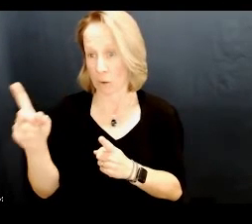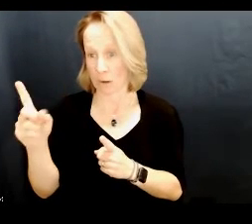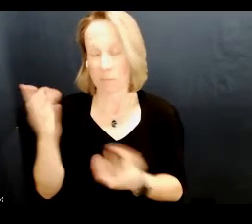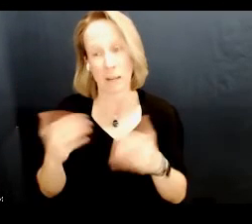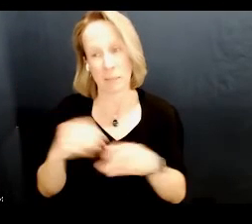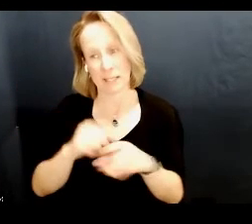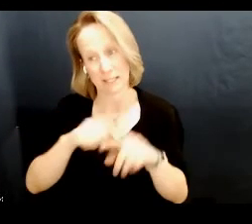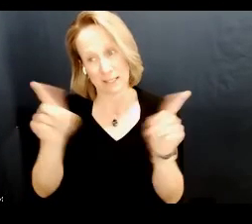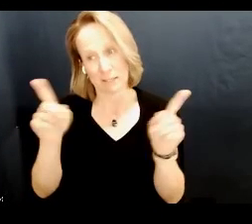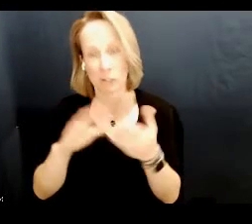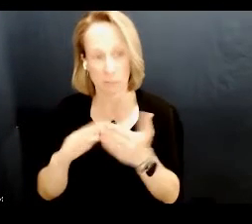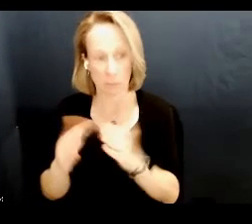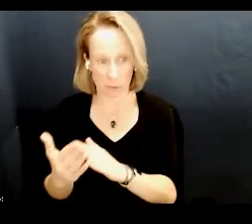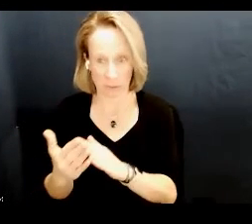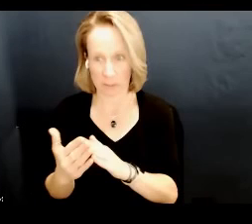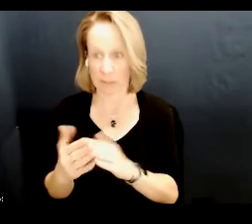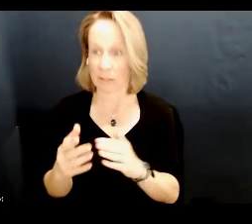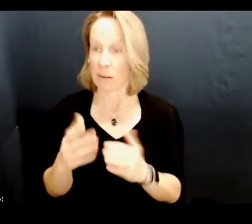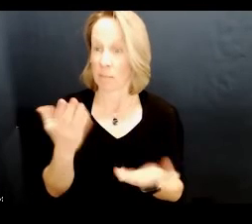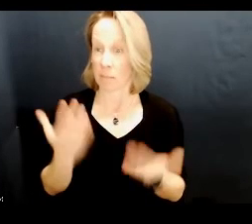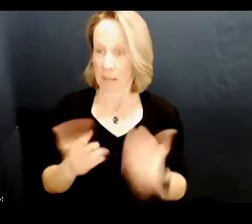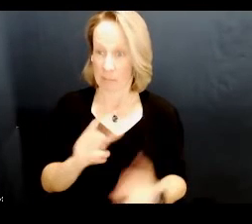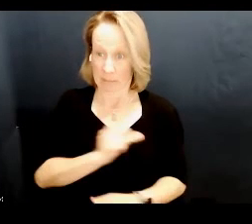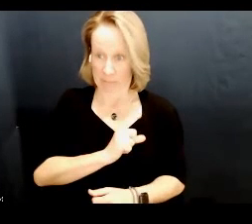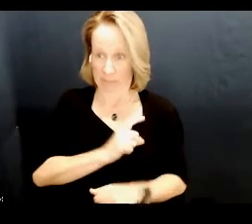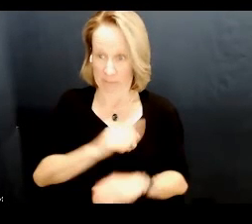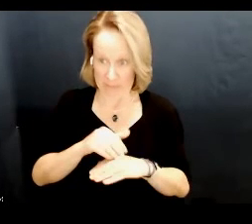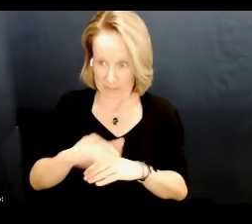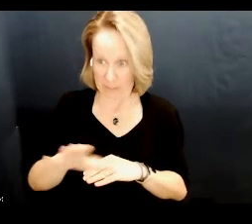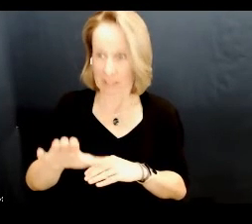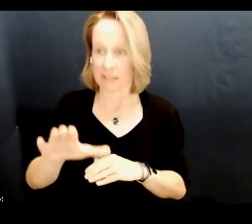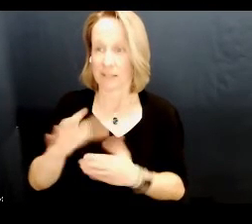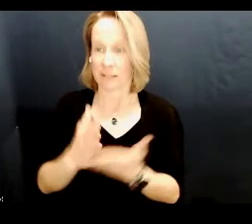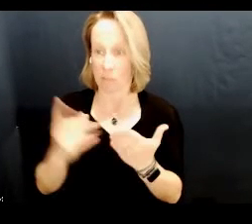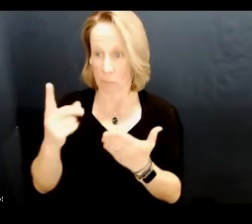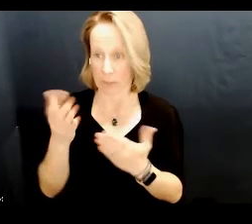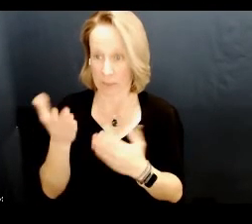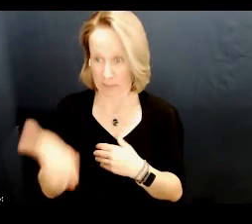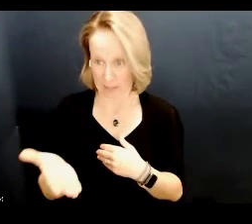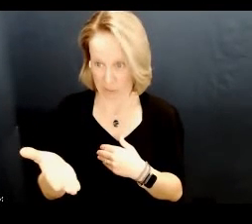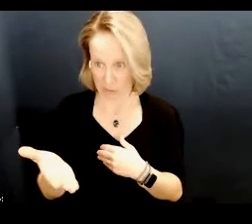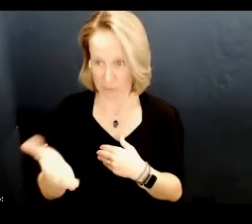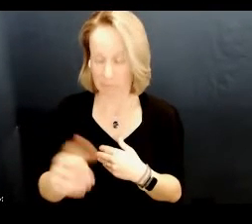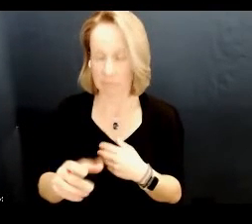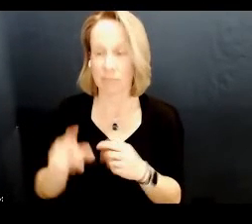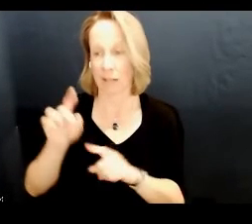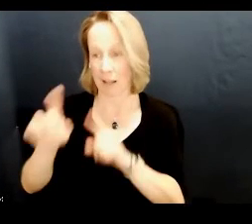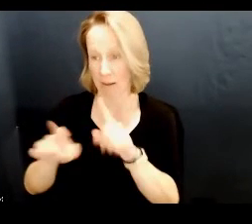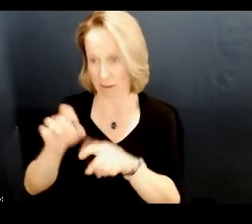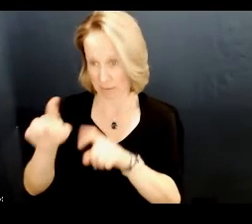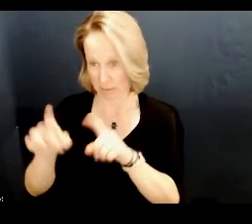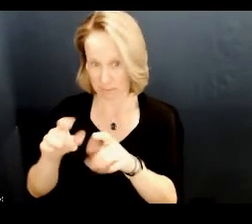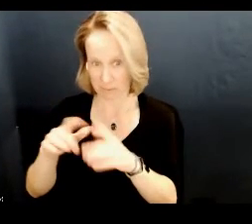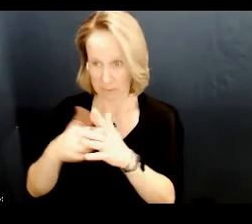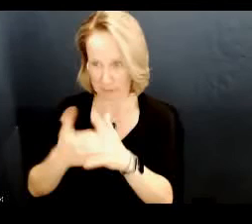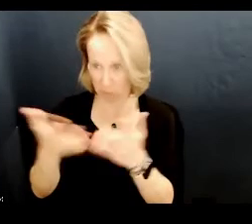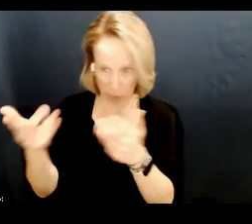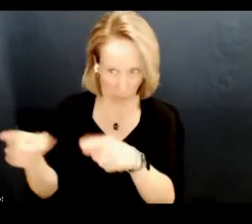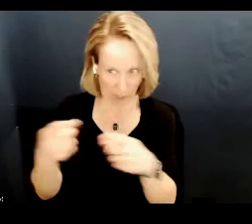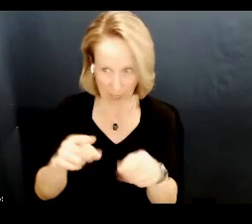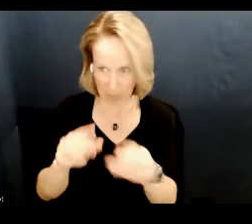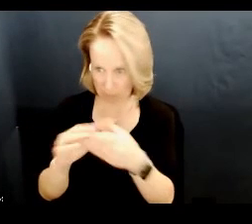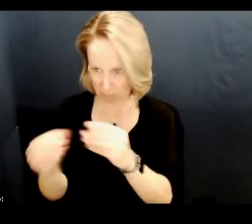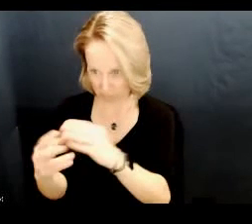sends patrol to the scene. Patrol takes the initial statement. The patrol screens for a medical